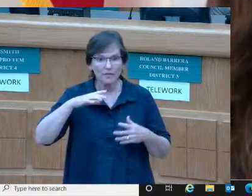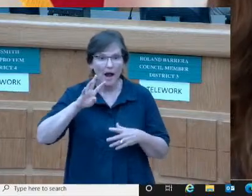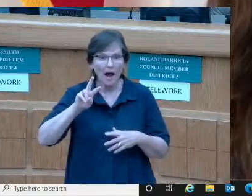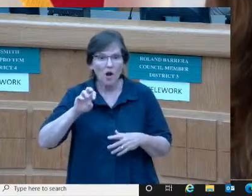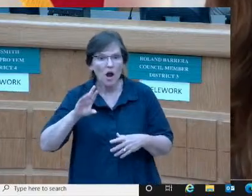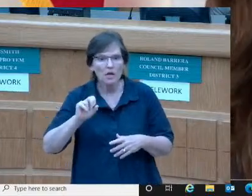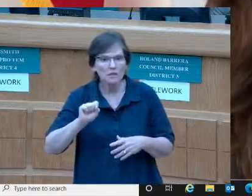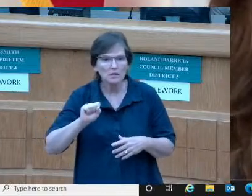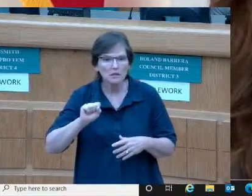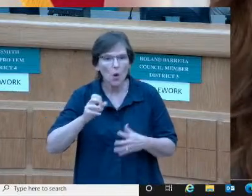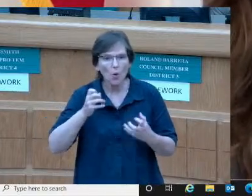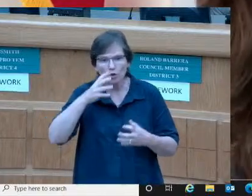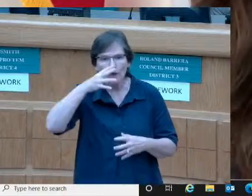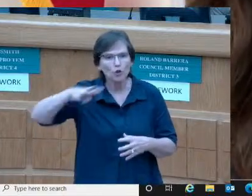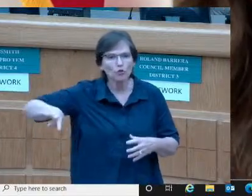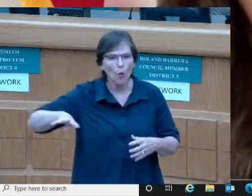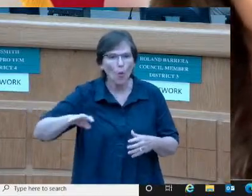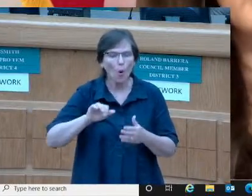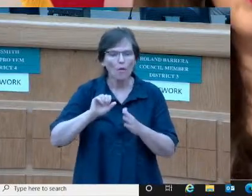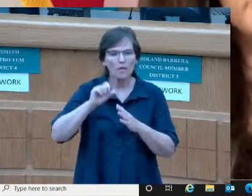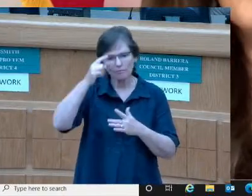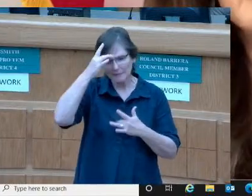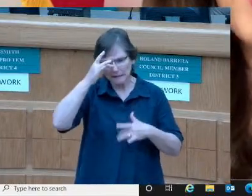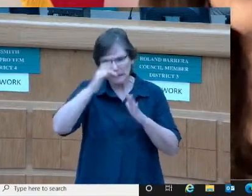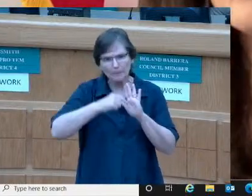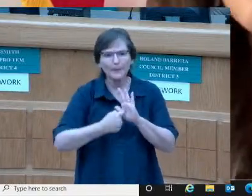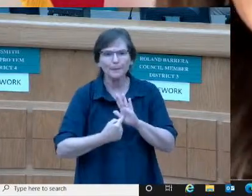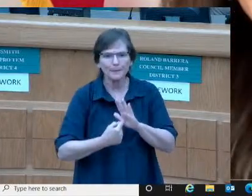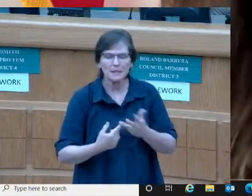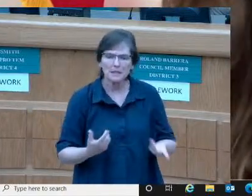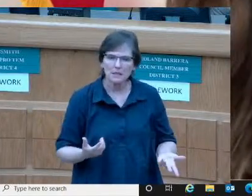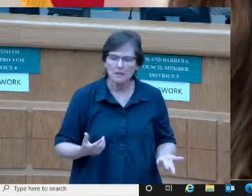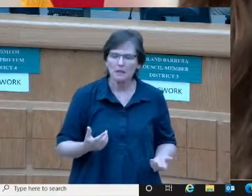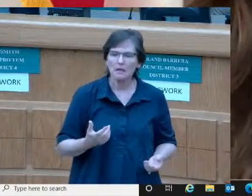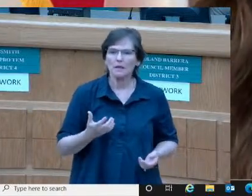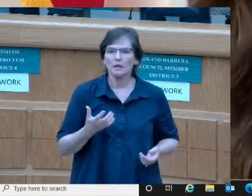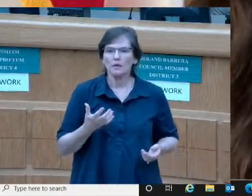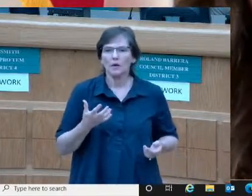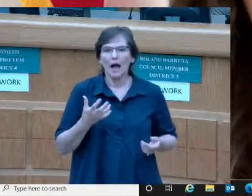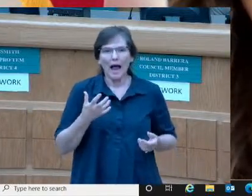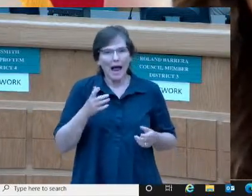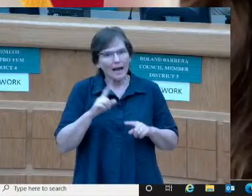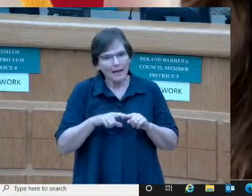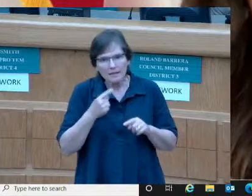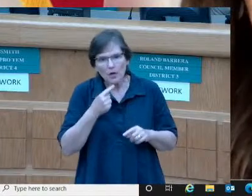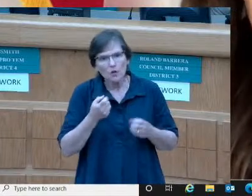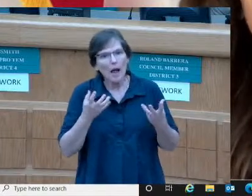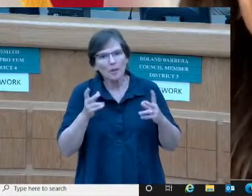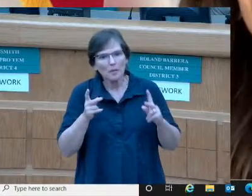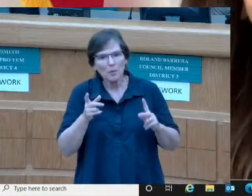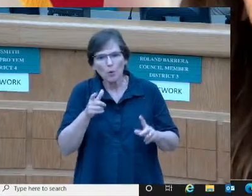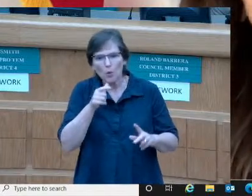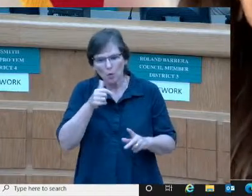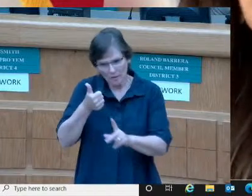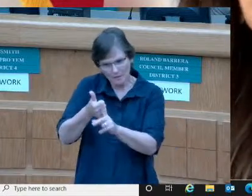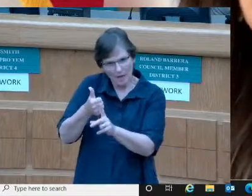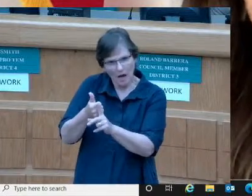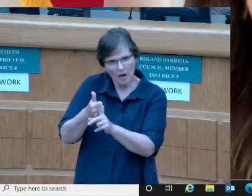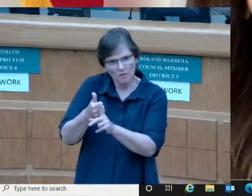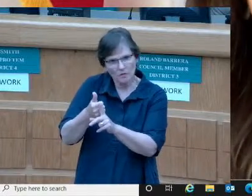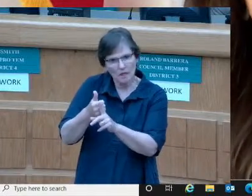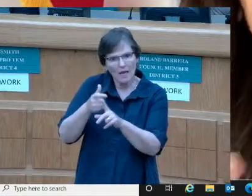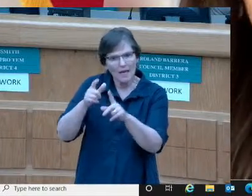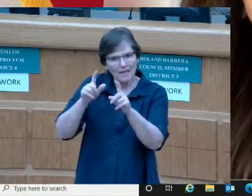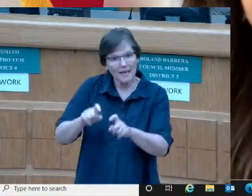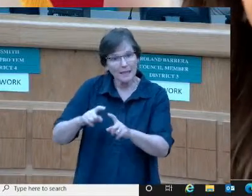And I can't tell you the number of people I've spoken to who have tested positive, and they have said, you know, I had no symptoms.